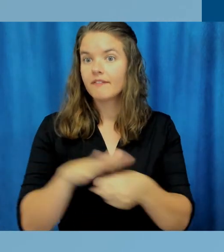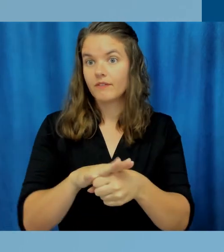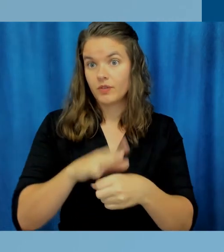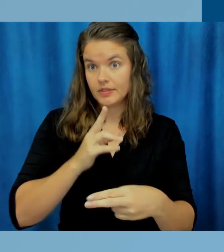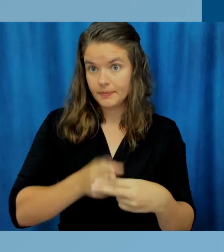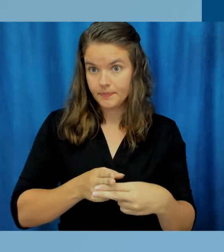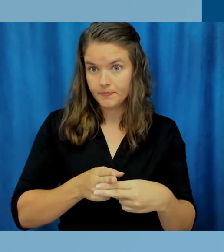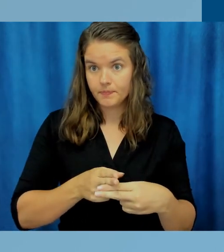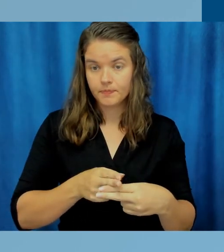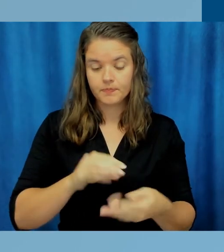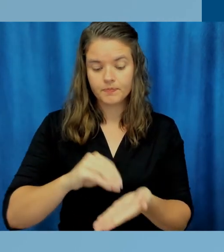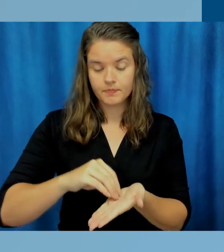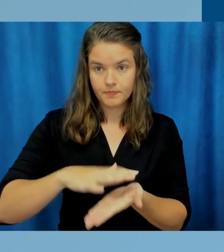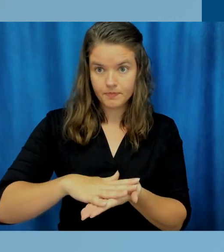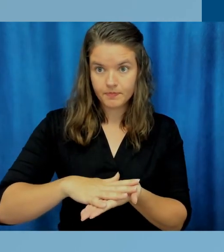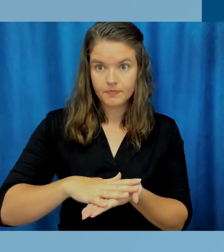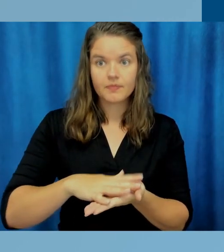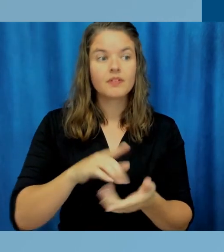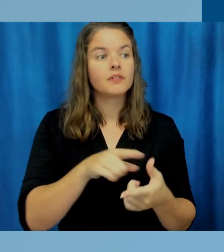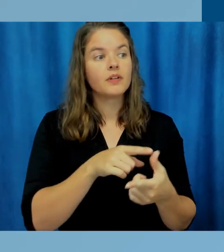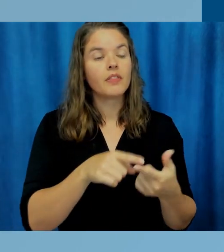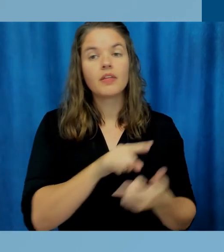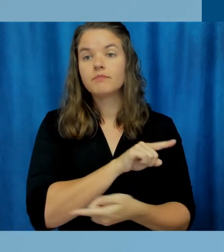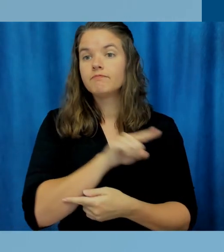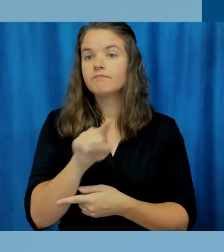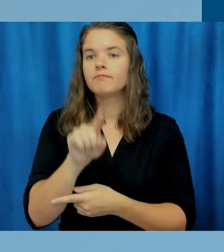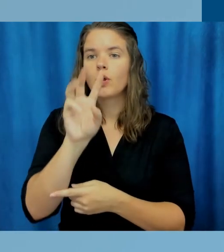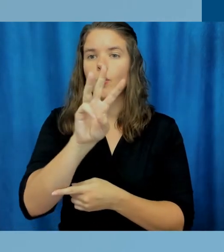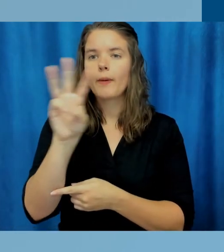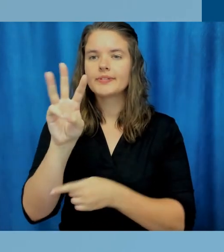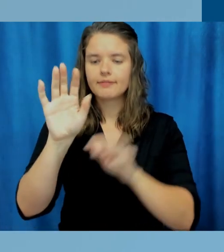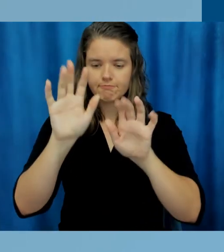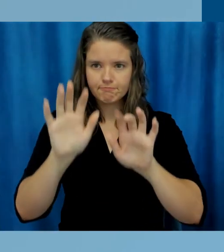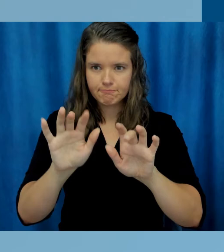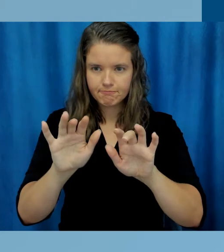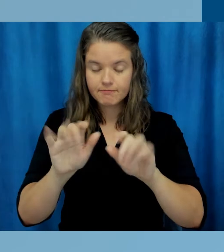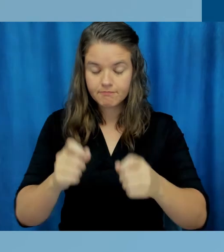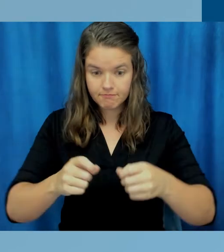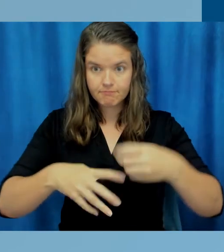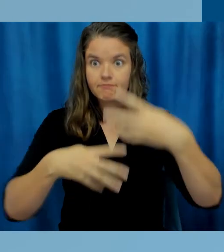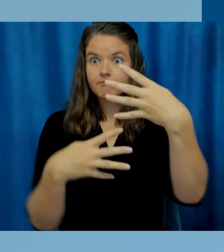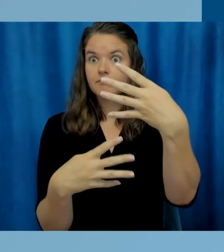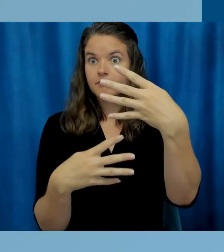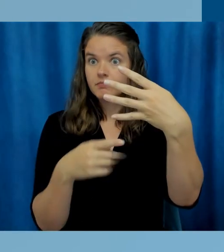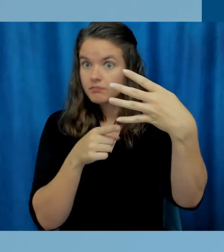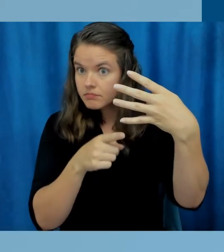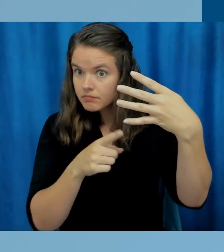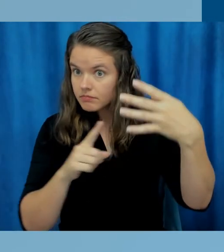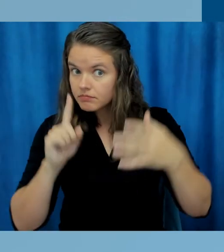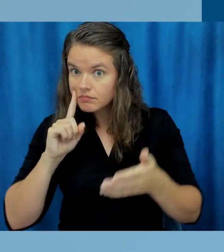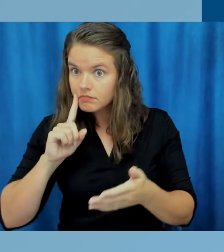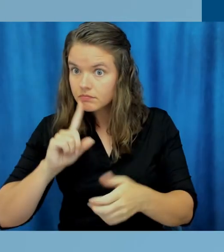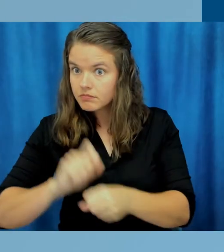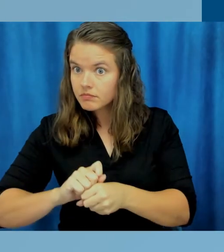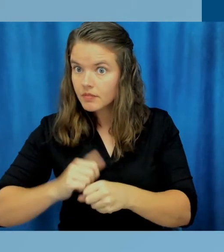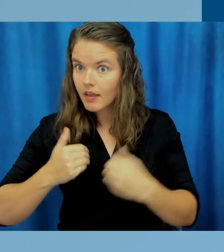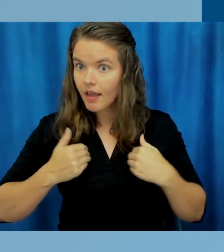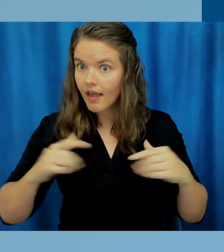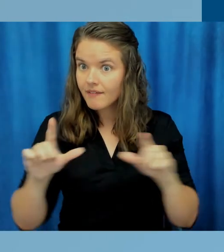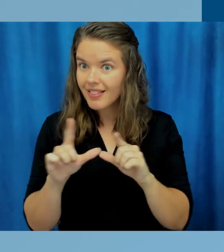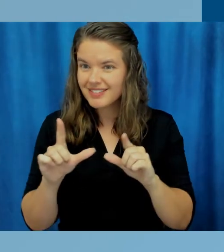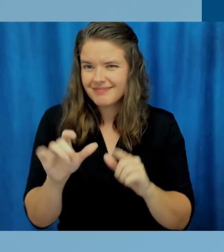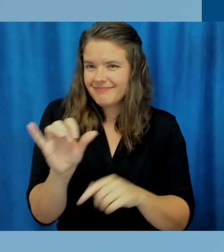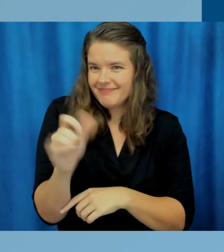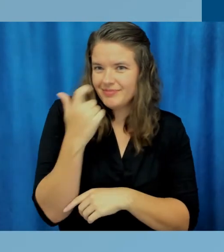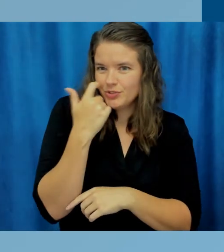name, and then you can go to the website and check and see if if they are. Verify if they're licensed, just like